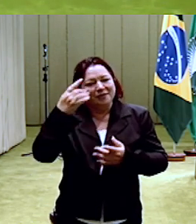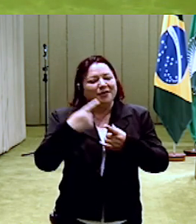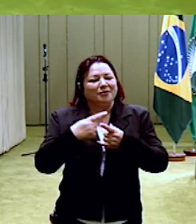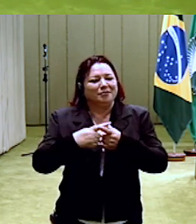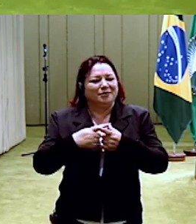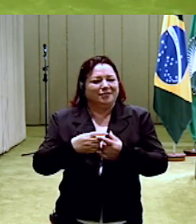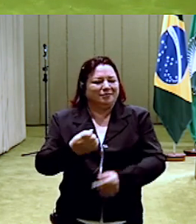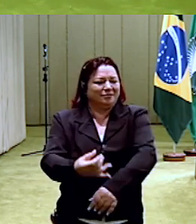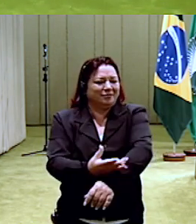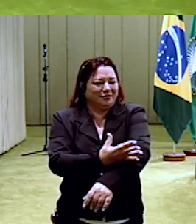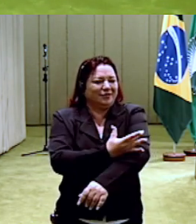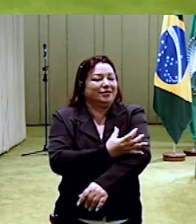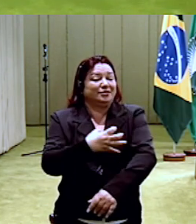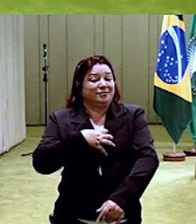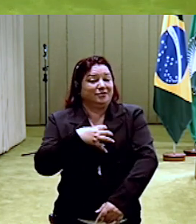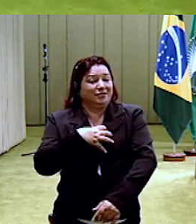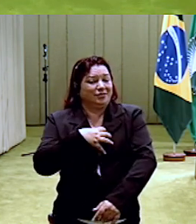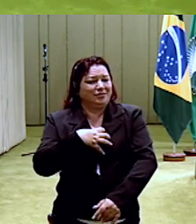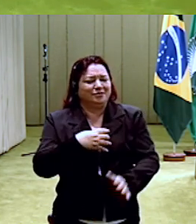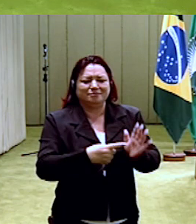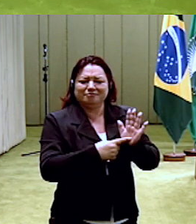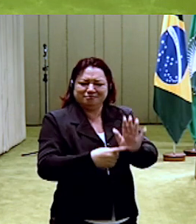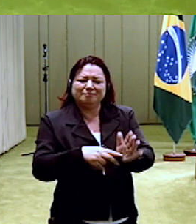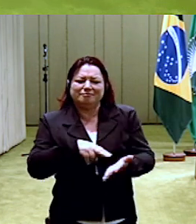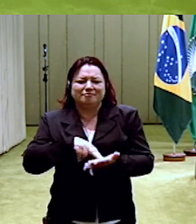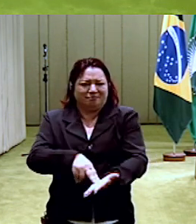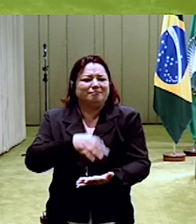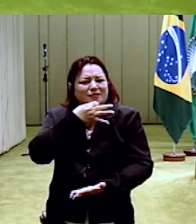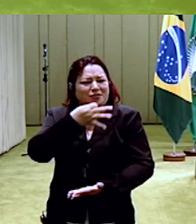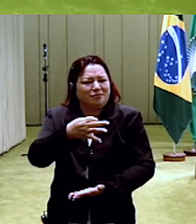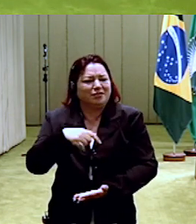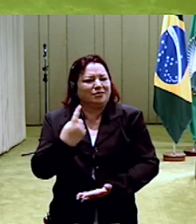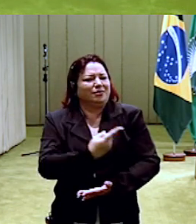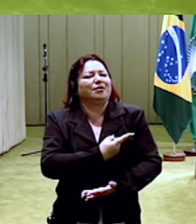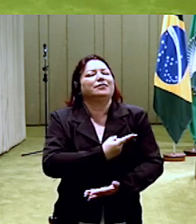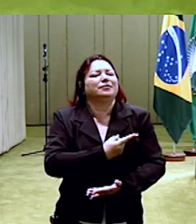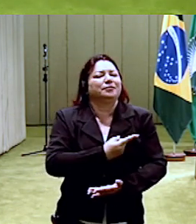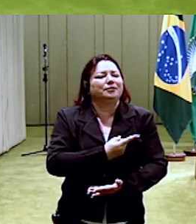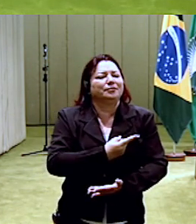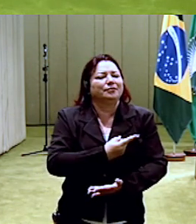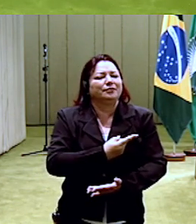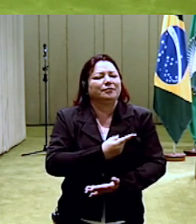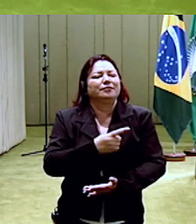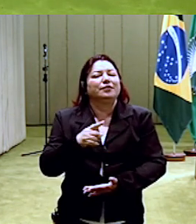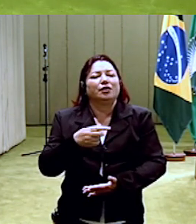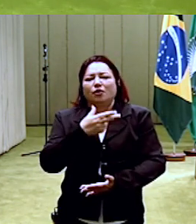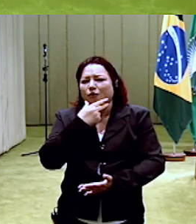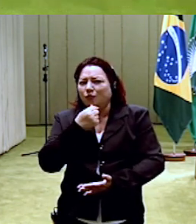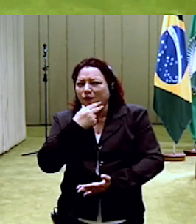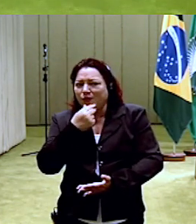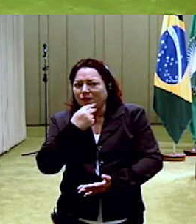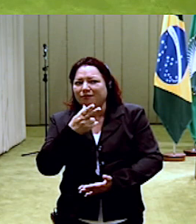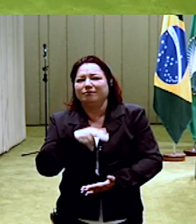mean the way you spoke out. It's an inspiration for all women, of course, and for men who are beside